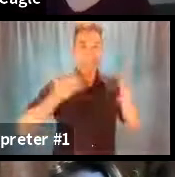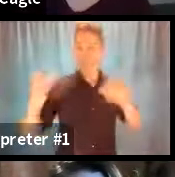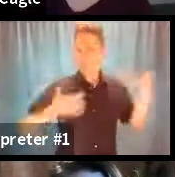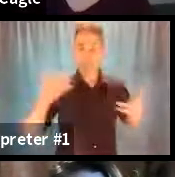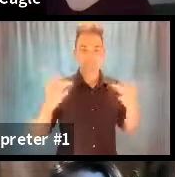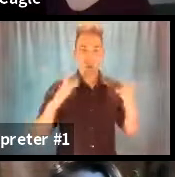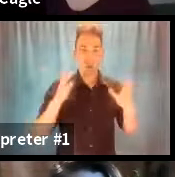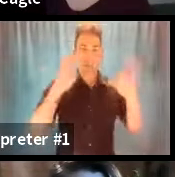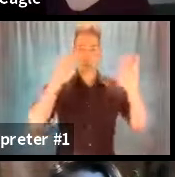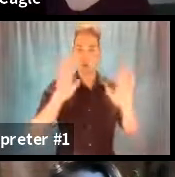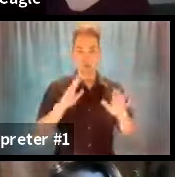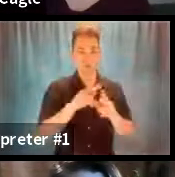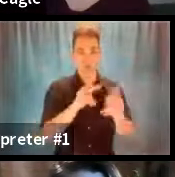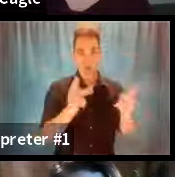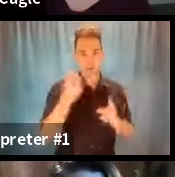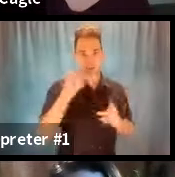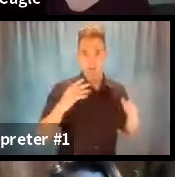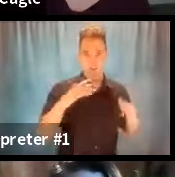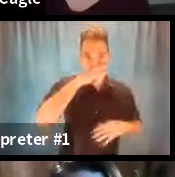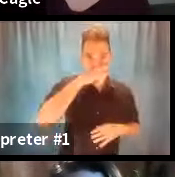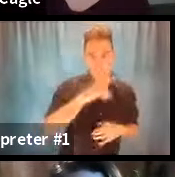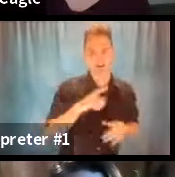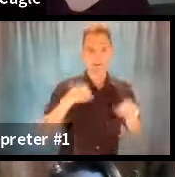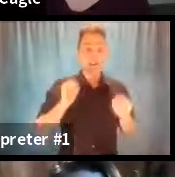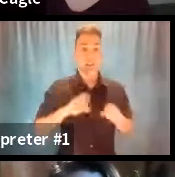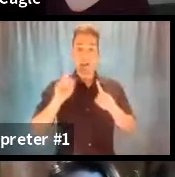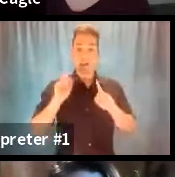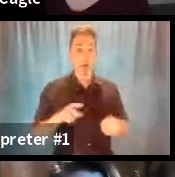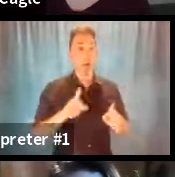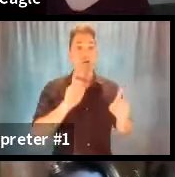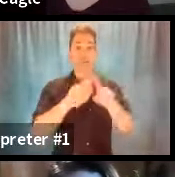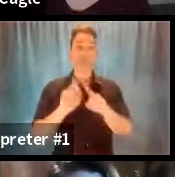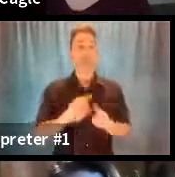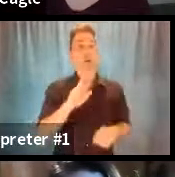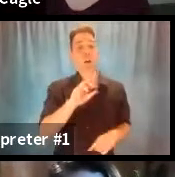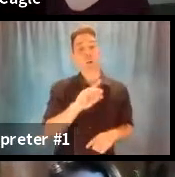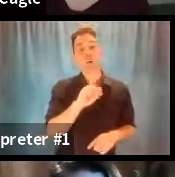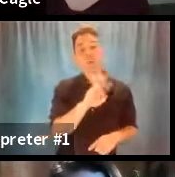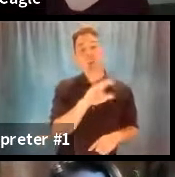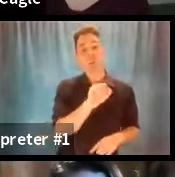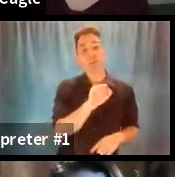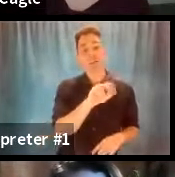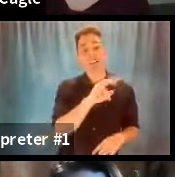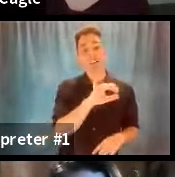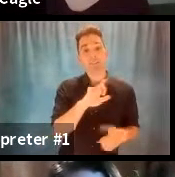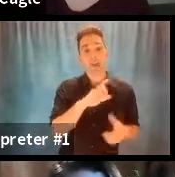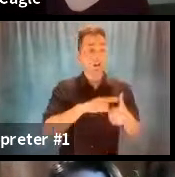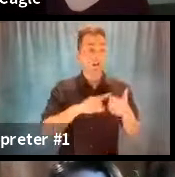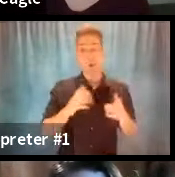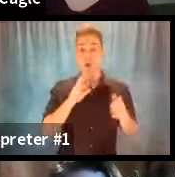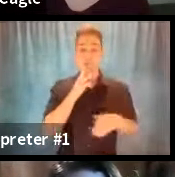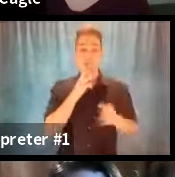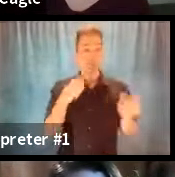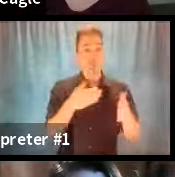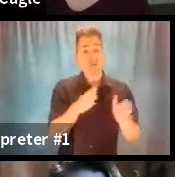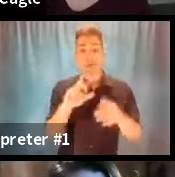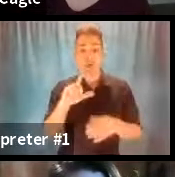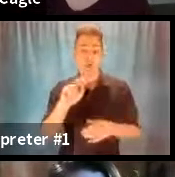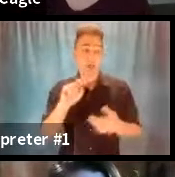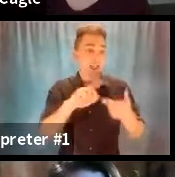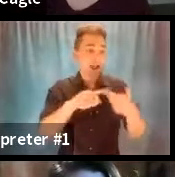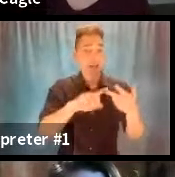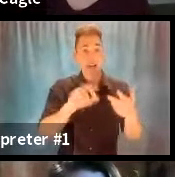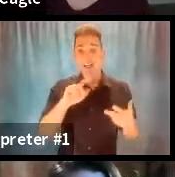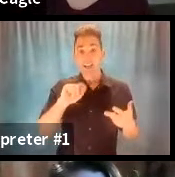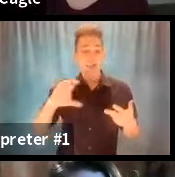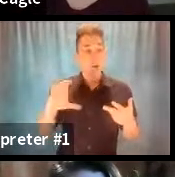able to go from the Post-Dispatch Lake to Robertsville, out to Quiver River Park, to the Riverlands. We're out in St.